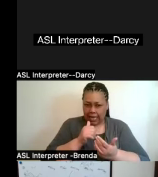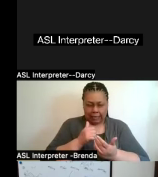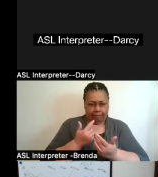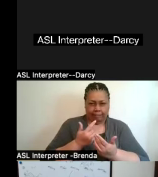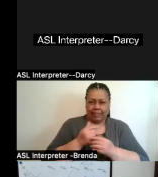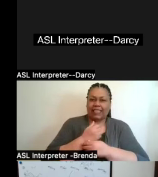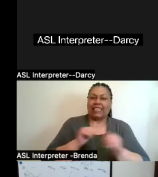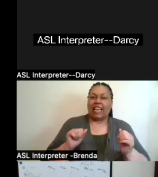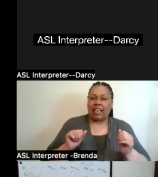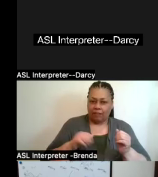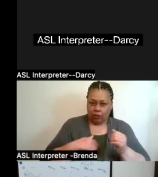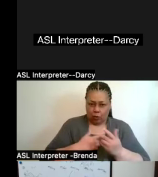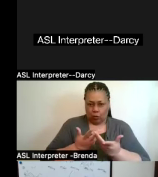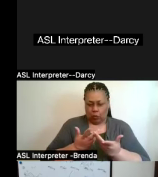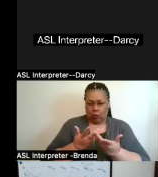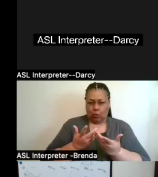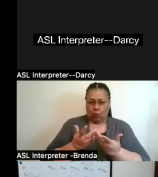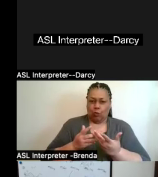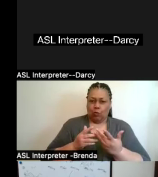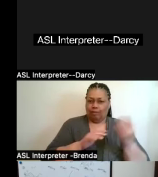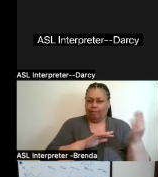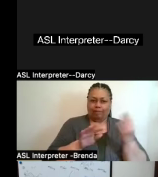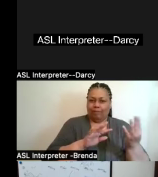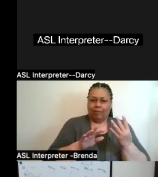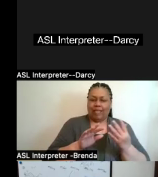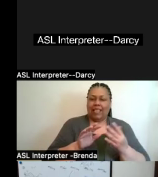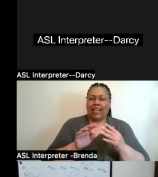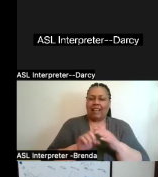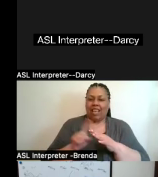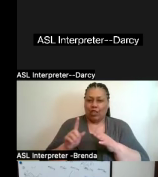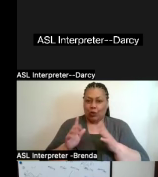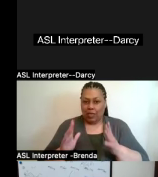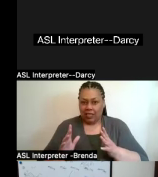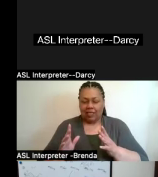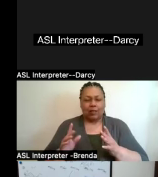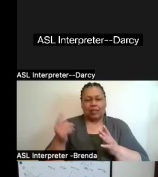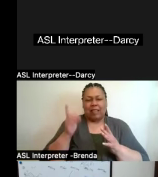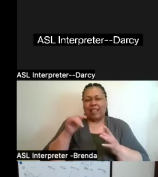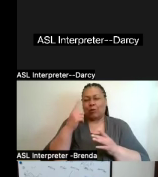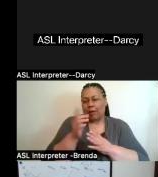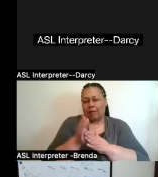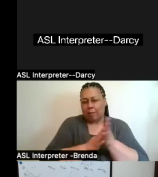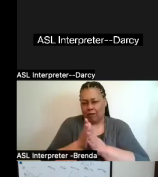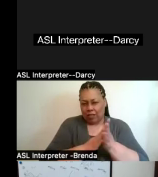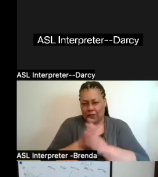like evacuees or whatever. So that was one of the motivations for this part of the project.